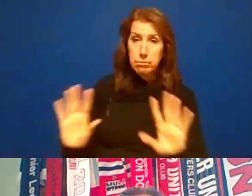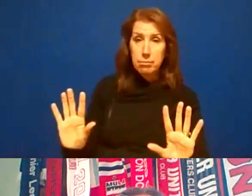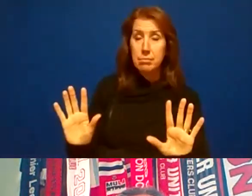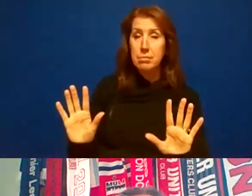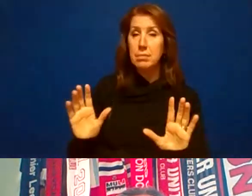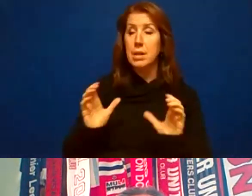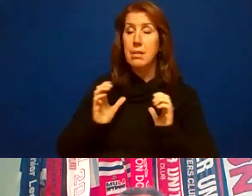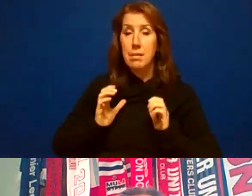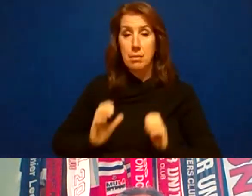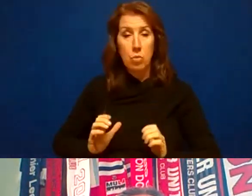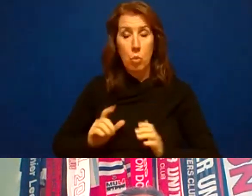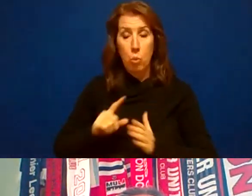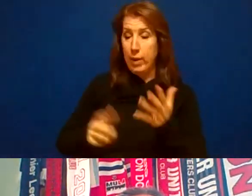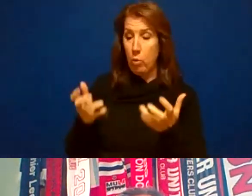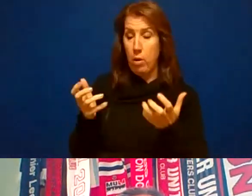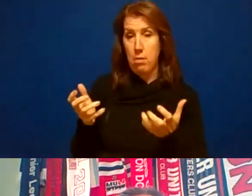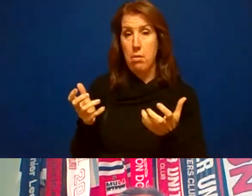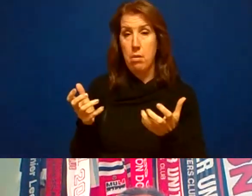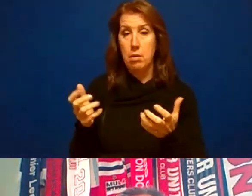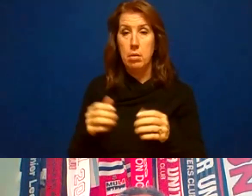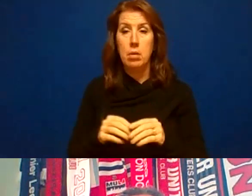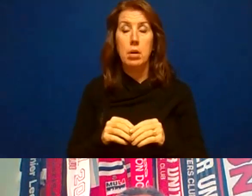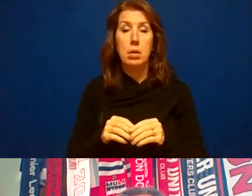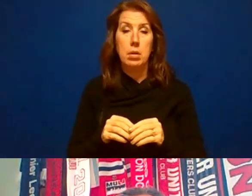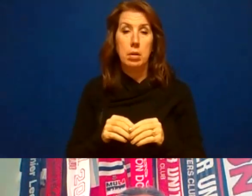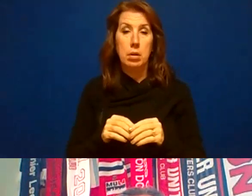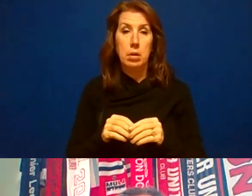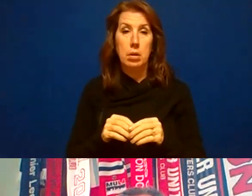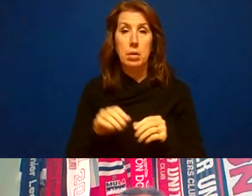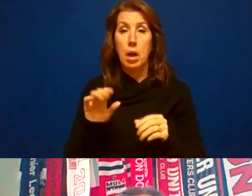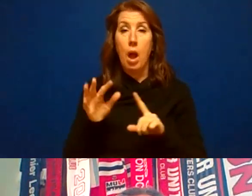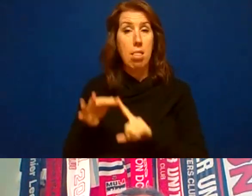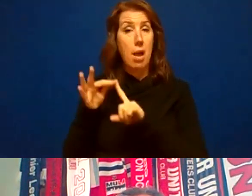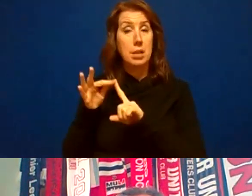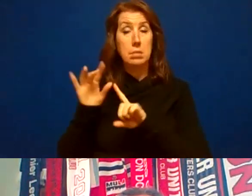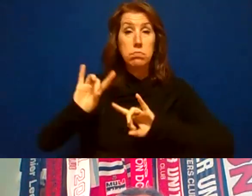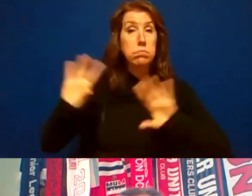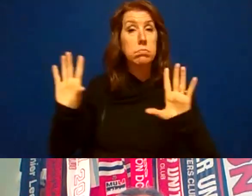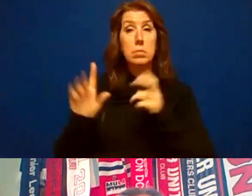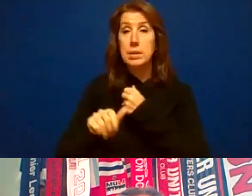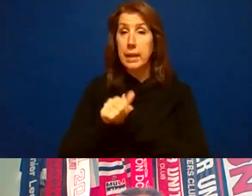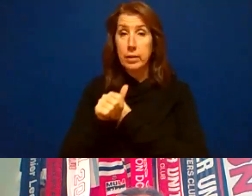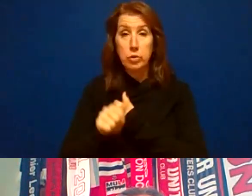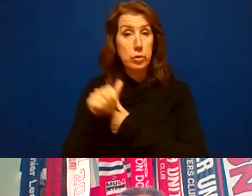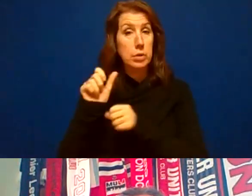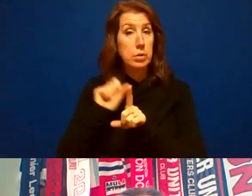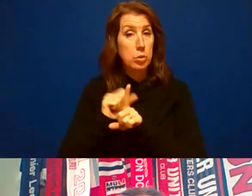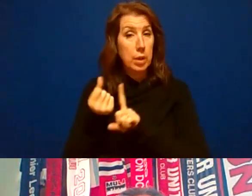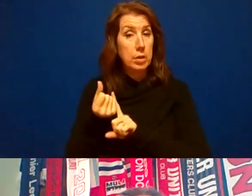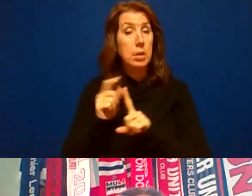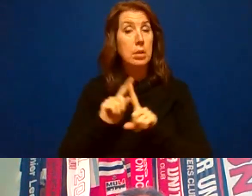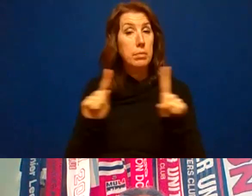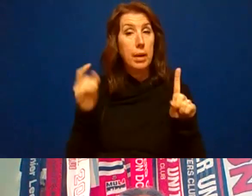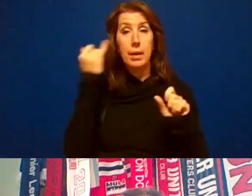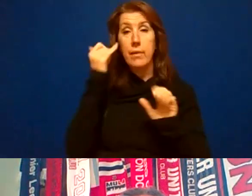know, if unless there's some, you know, gross danger, which I, you know, think if the